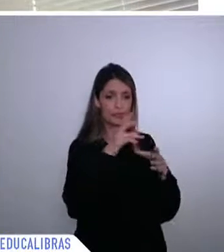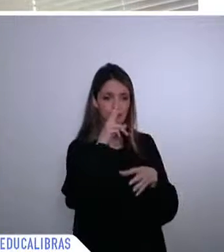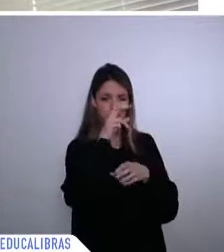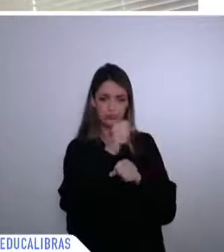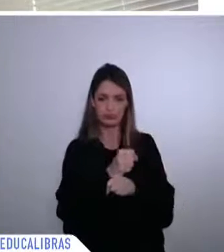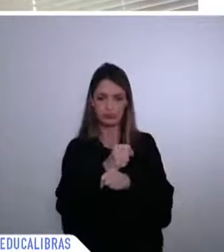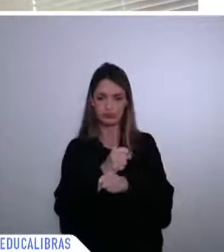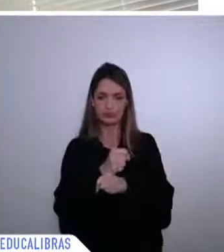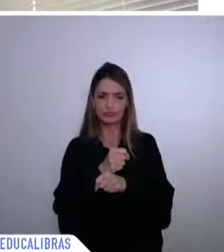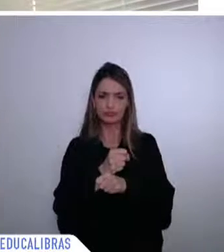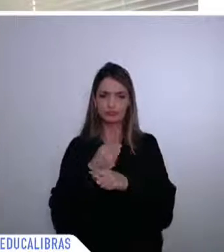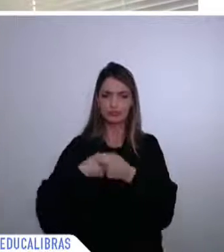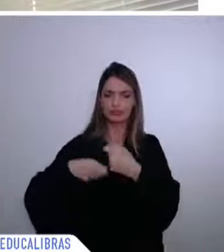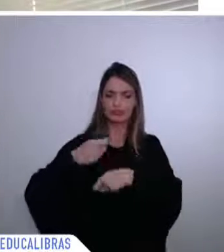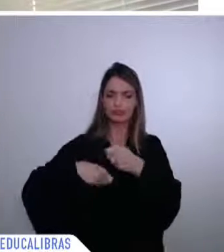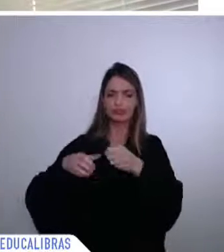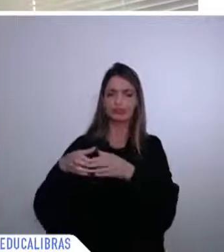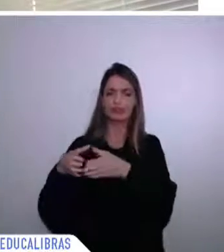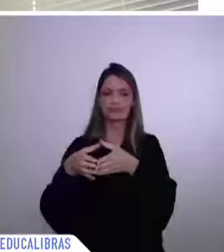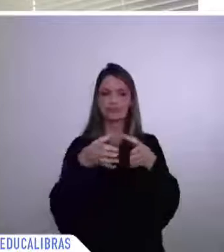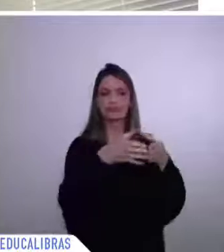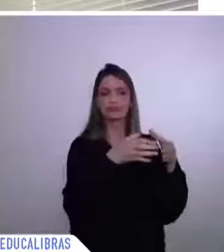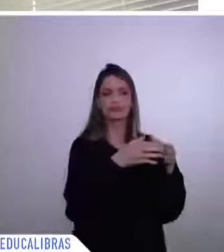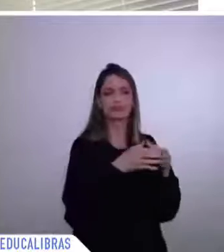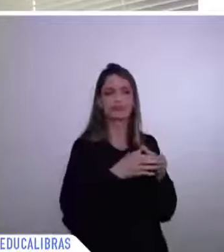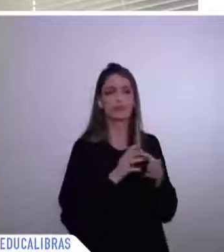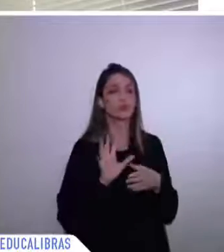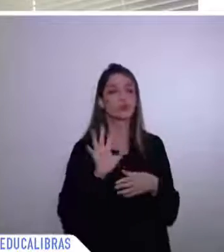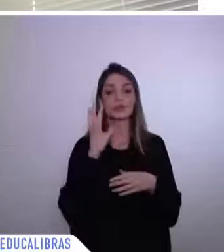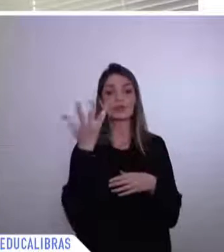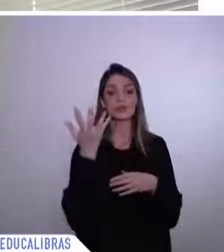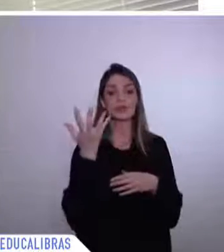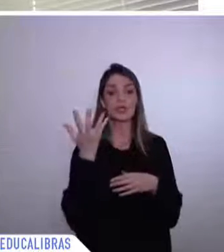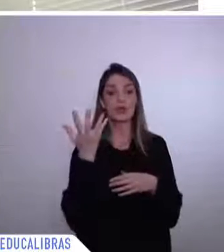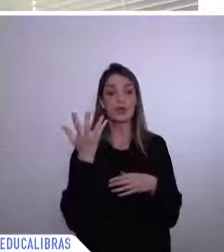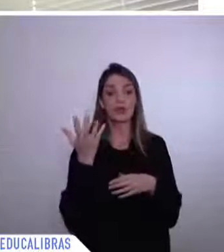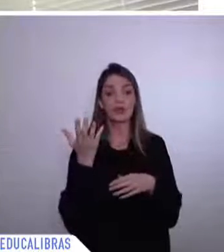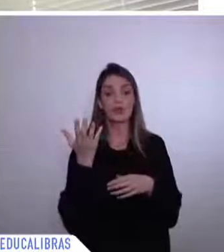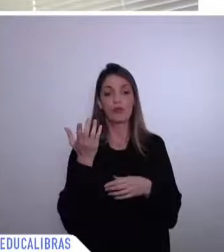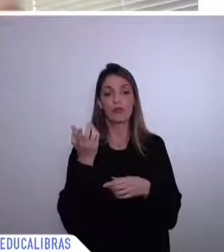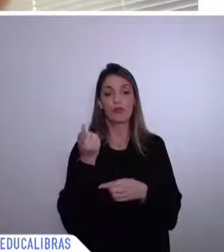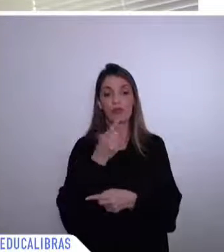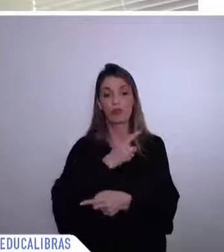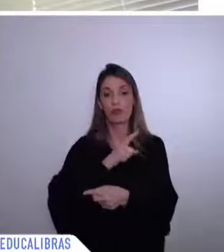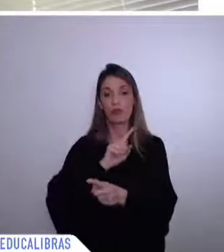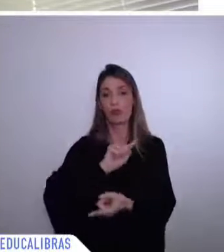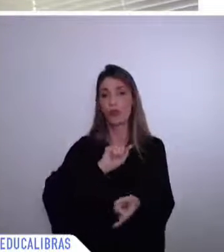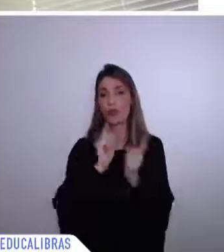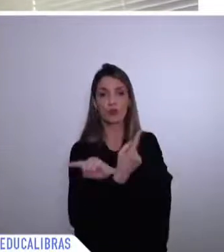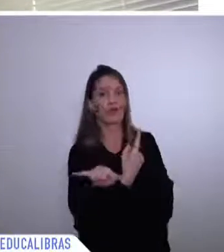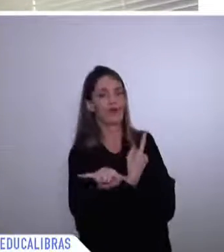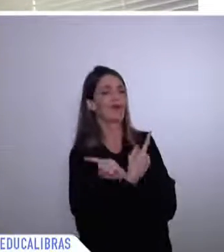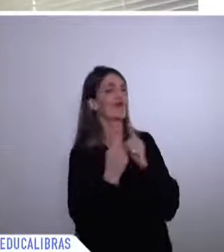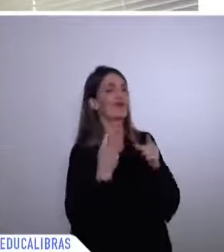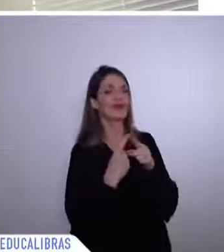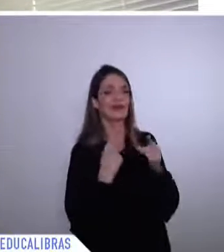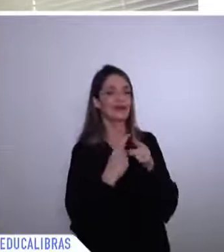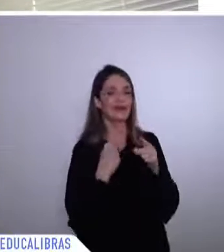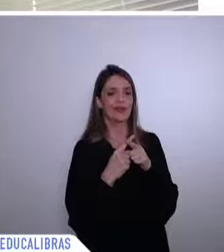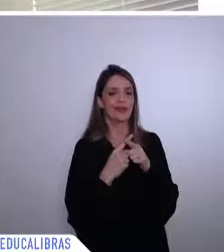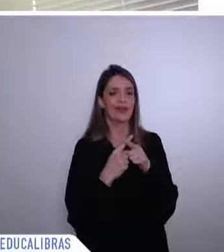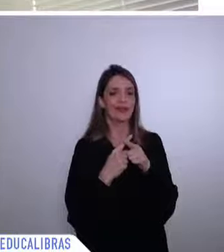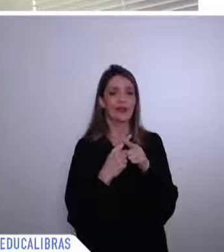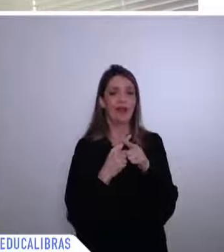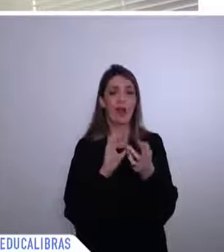jobs. When it comes to the strengthening of negotiations between employers and staff, it